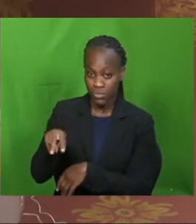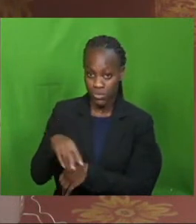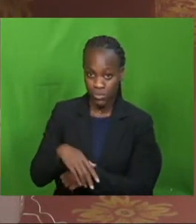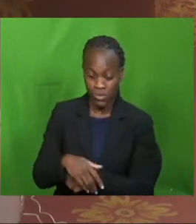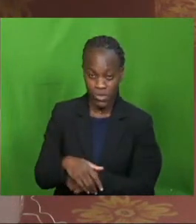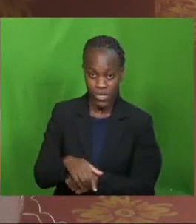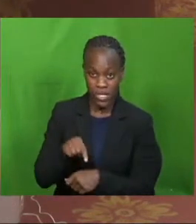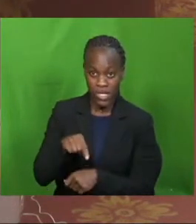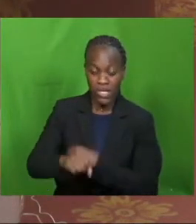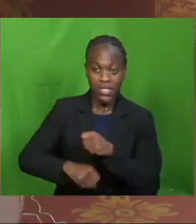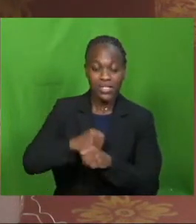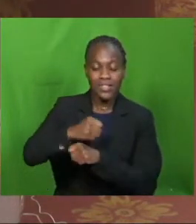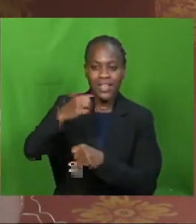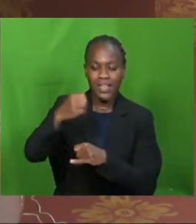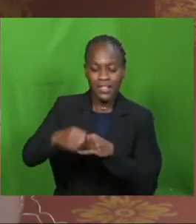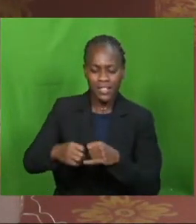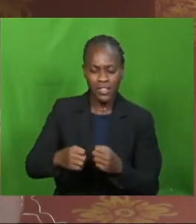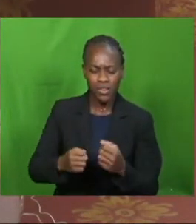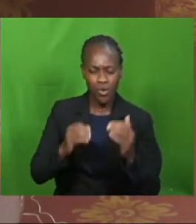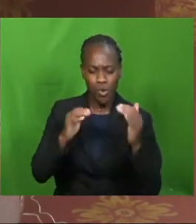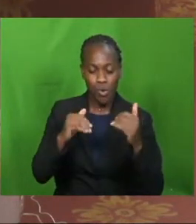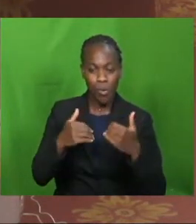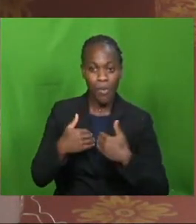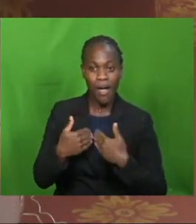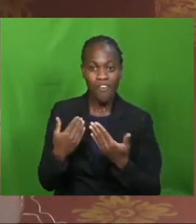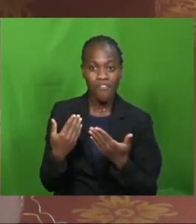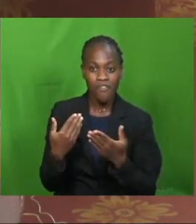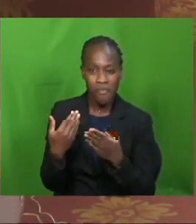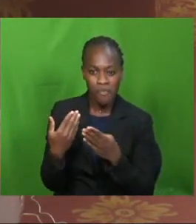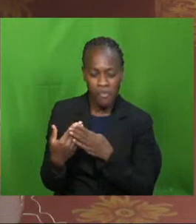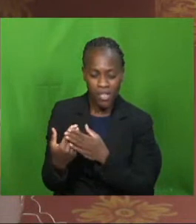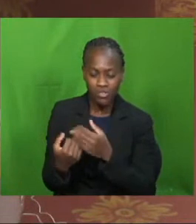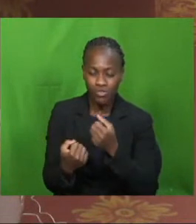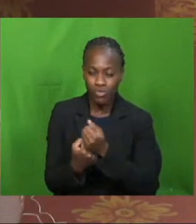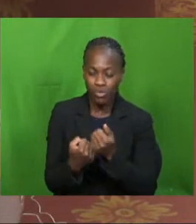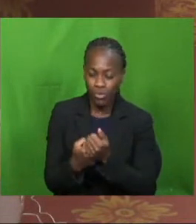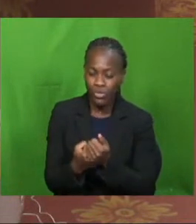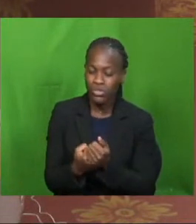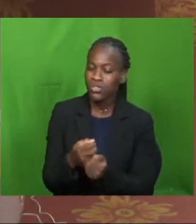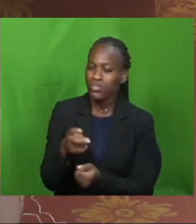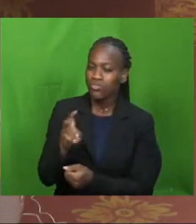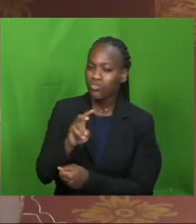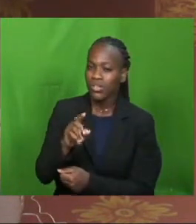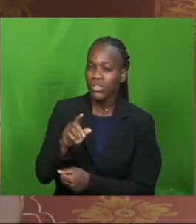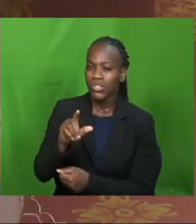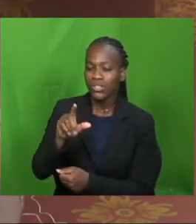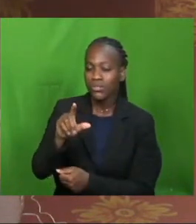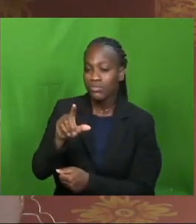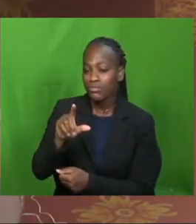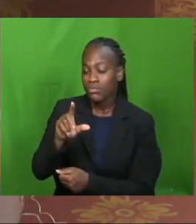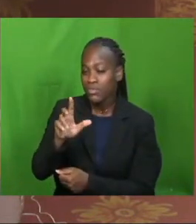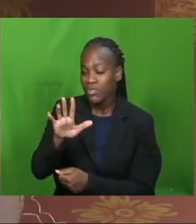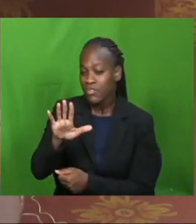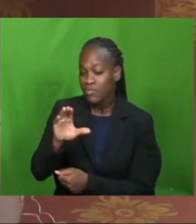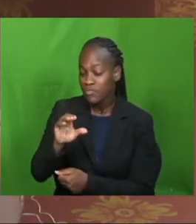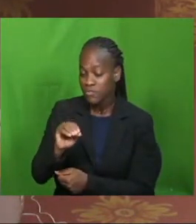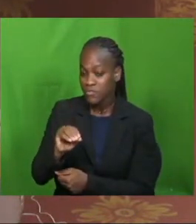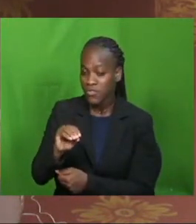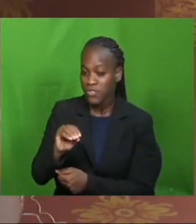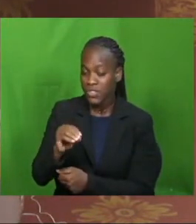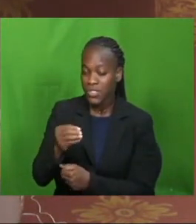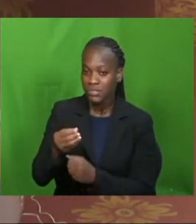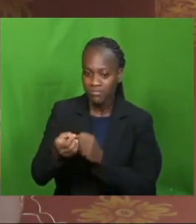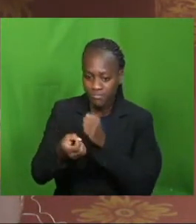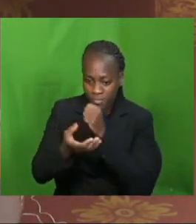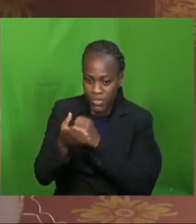to support the independent group train at least 250 journalists, and we believe this will contribute to resolving the challenge that my